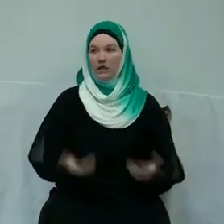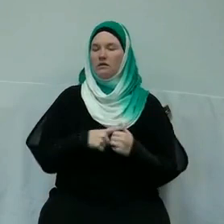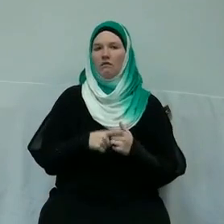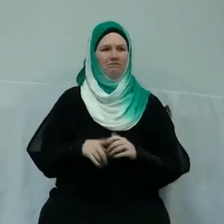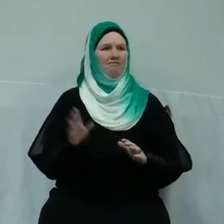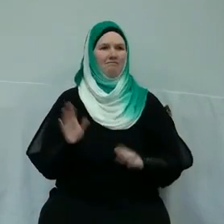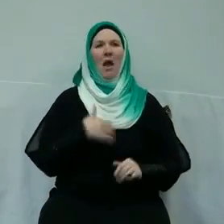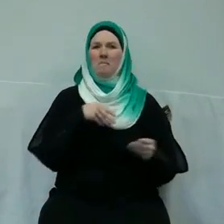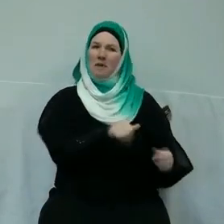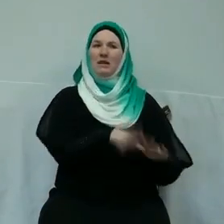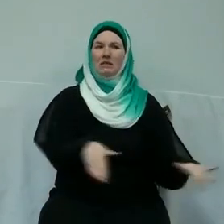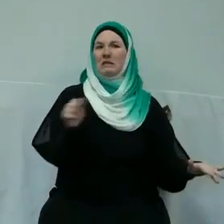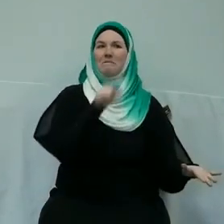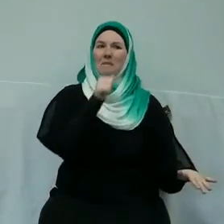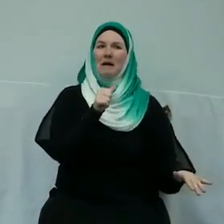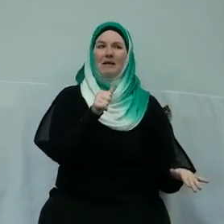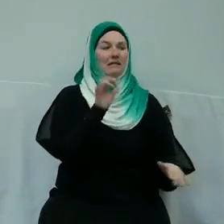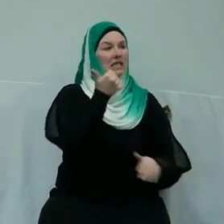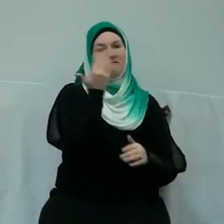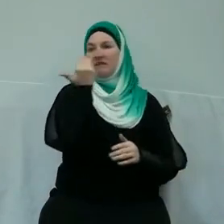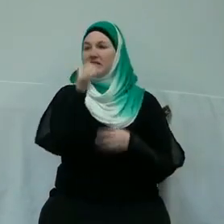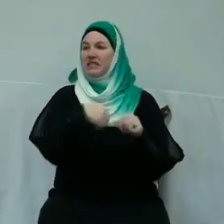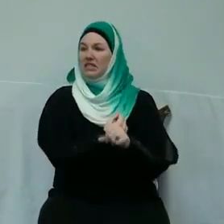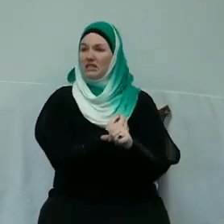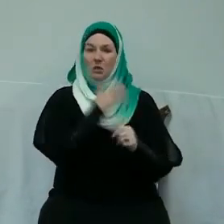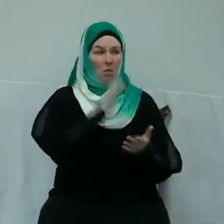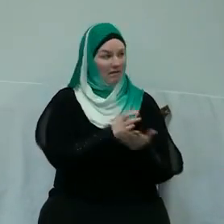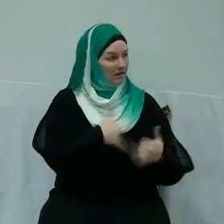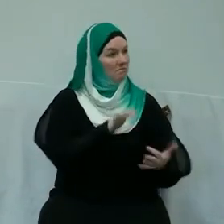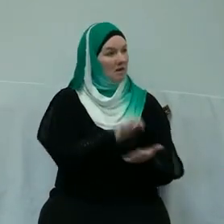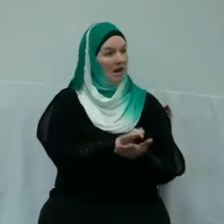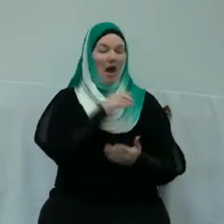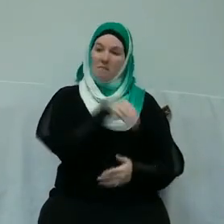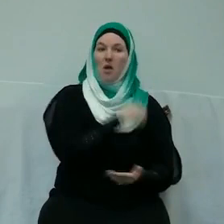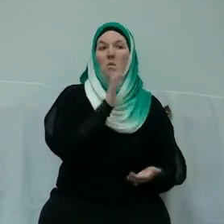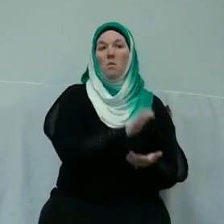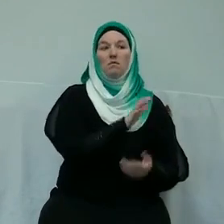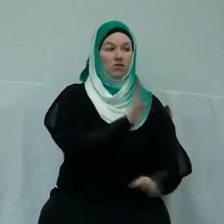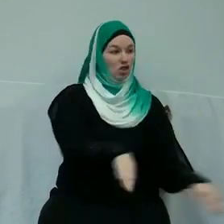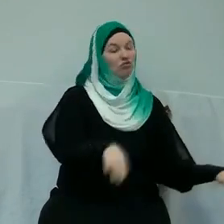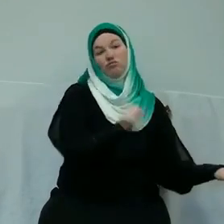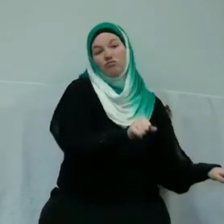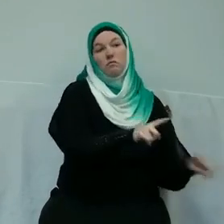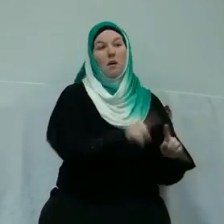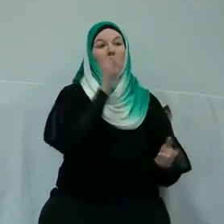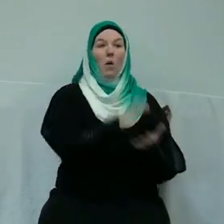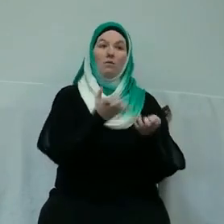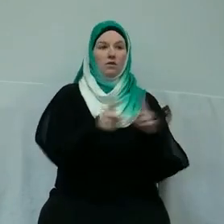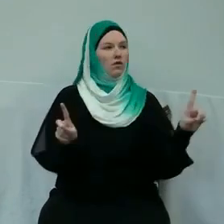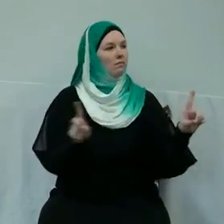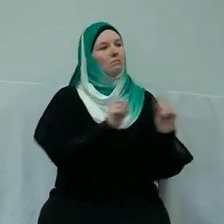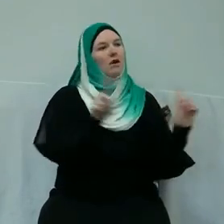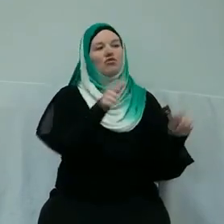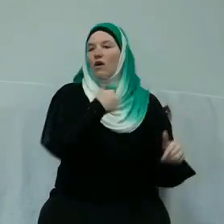pay her a penny. Man, after 10, 15 years of service, yes, because she asked for divorce. Yeah, but you have no